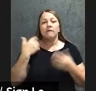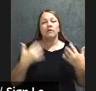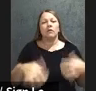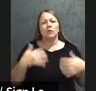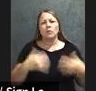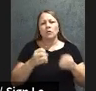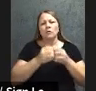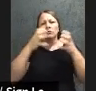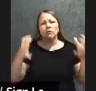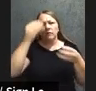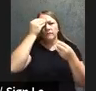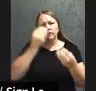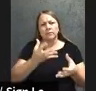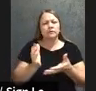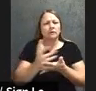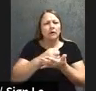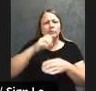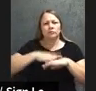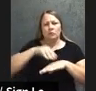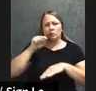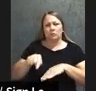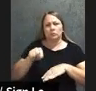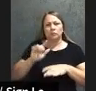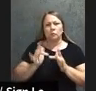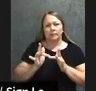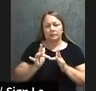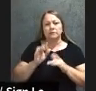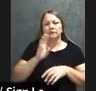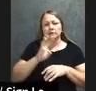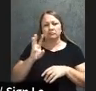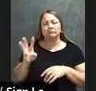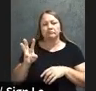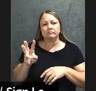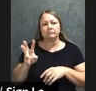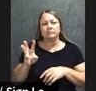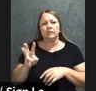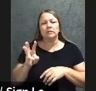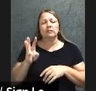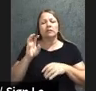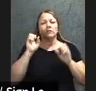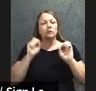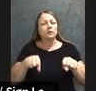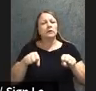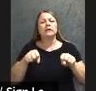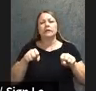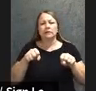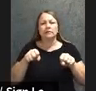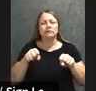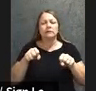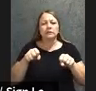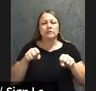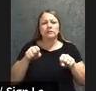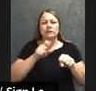could talk all day about just what's on the site and navigating through all the menus and everything, but we're really trying to pull